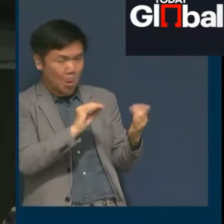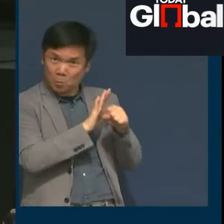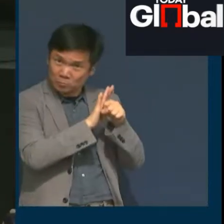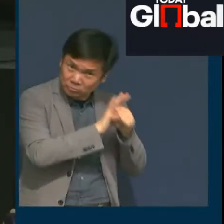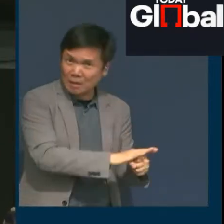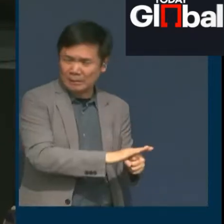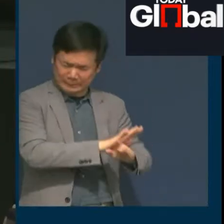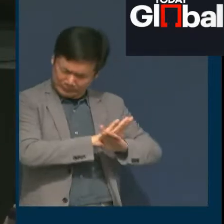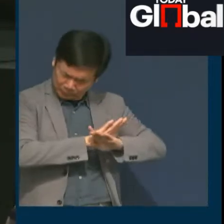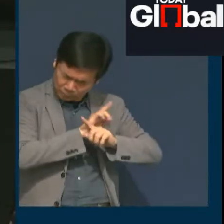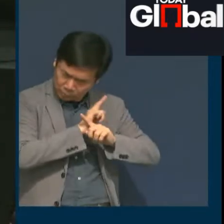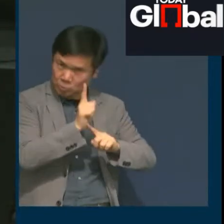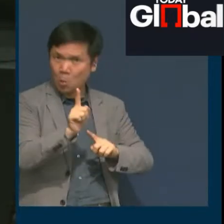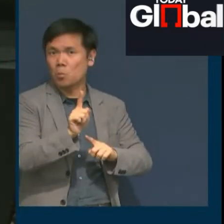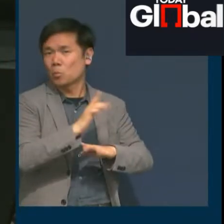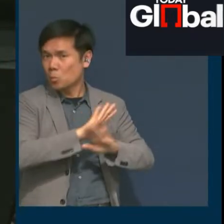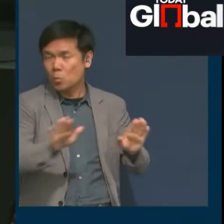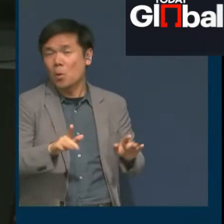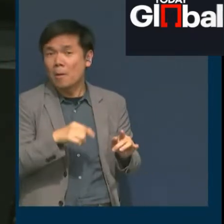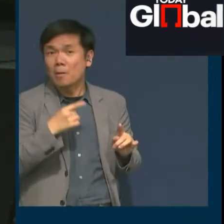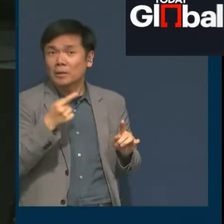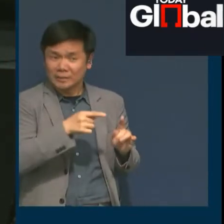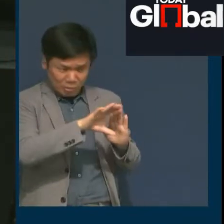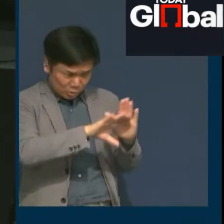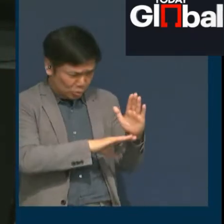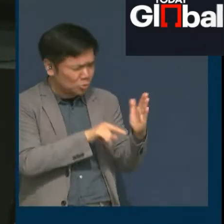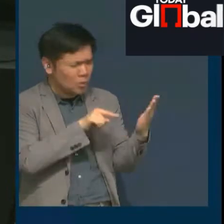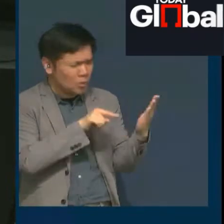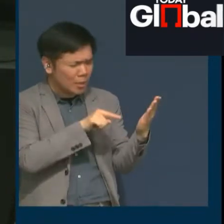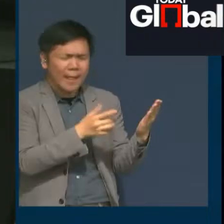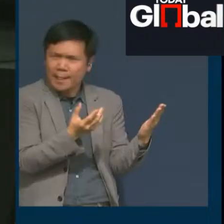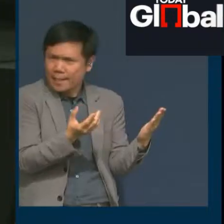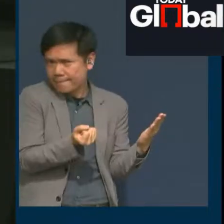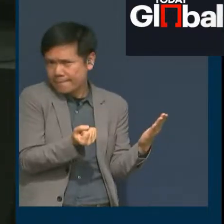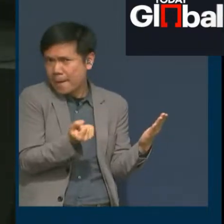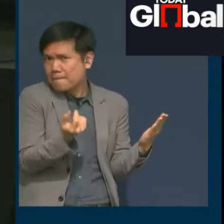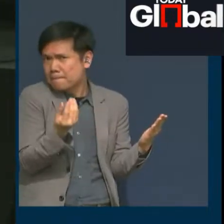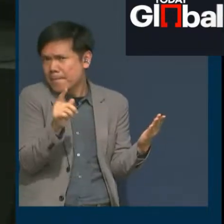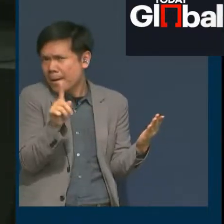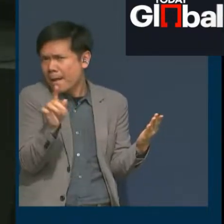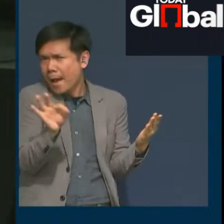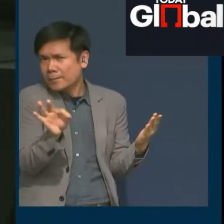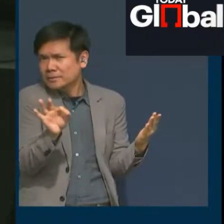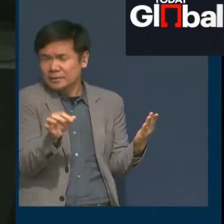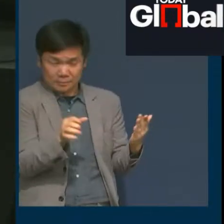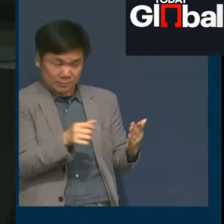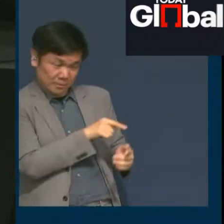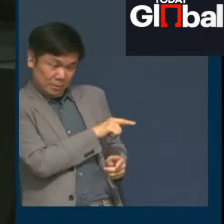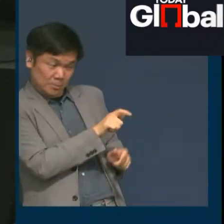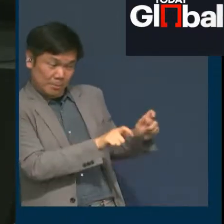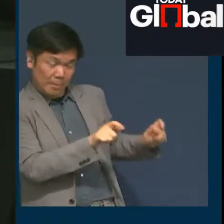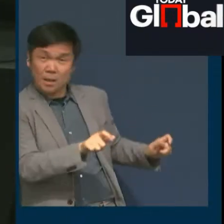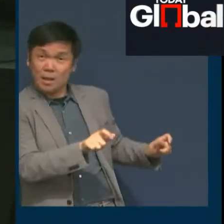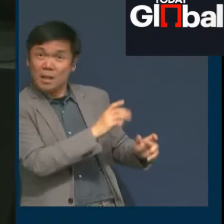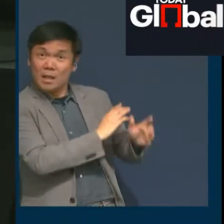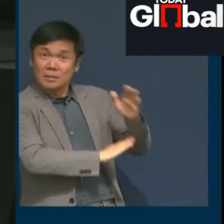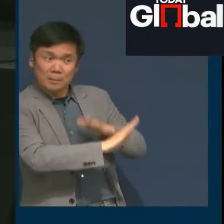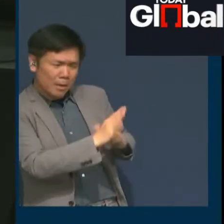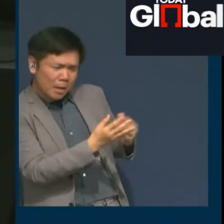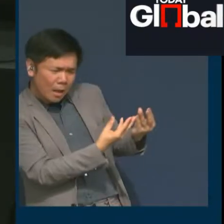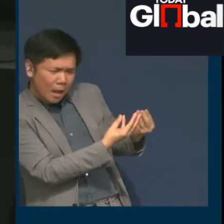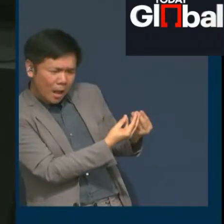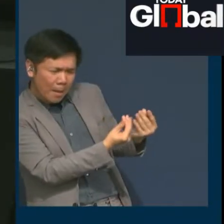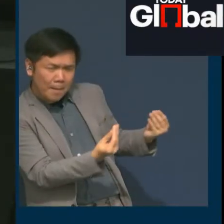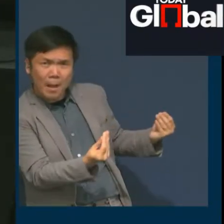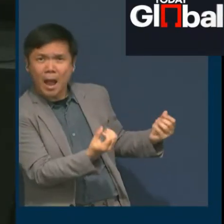with this constitutional principle, I'd like to find out what is the number of persons with disabilities or organizations